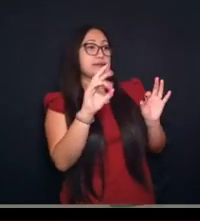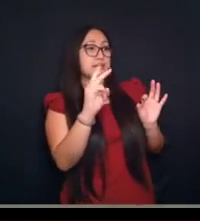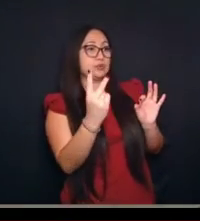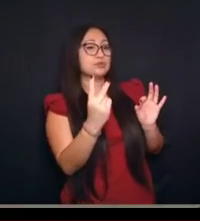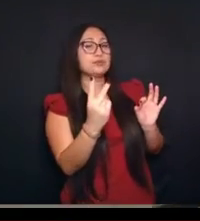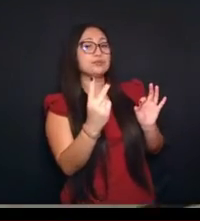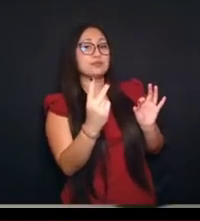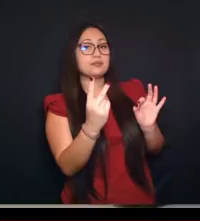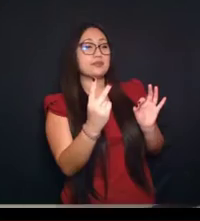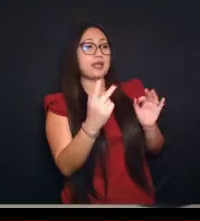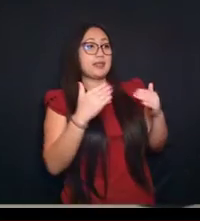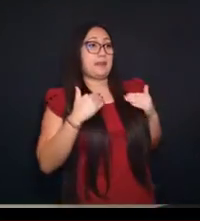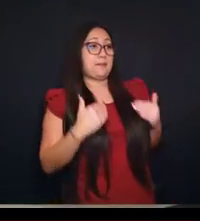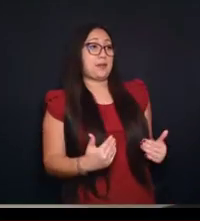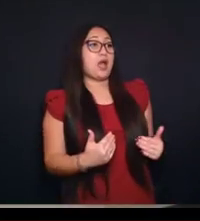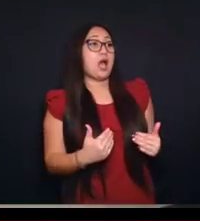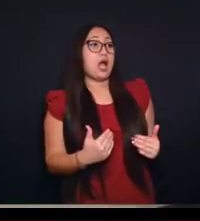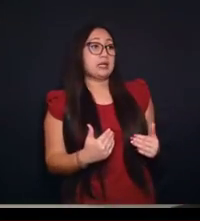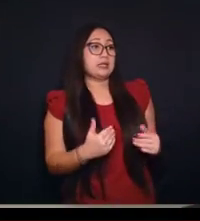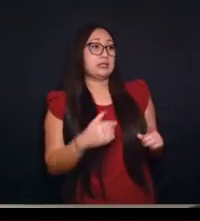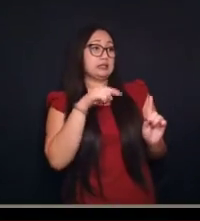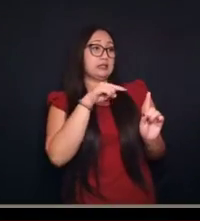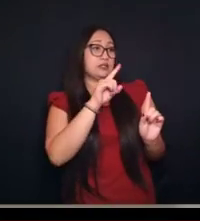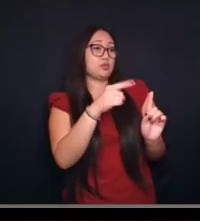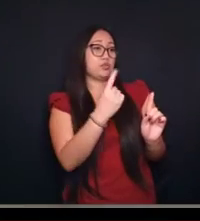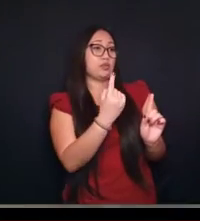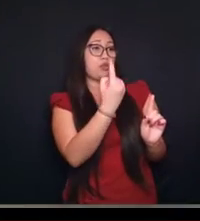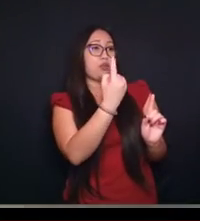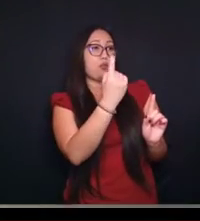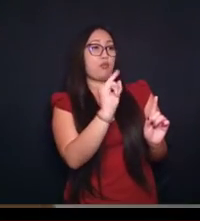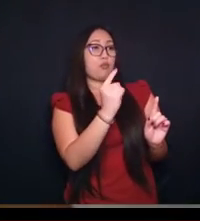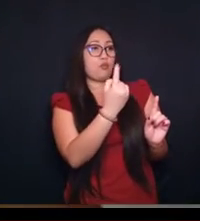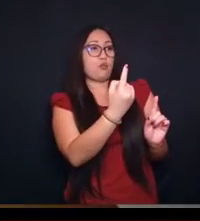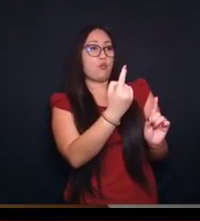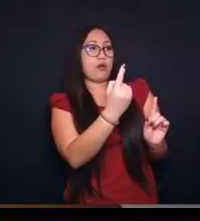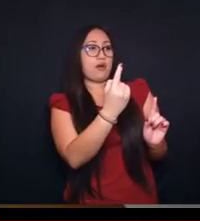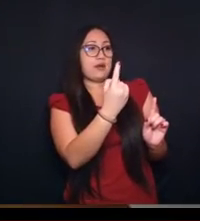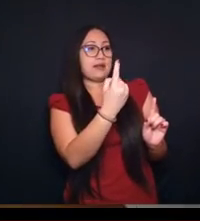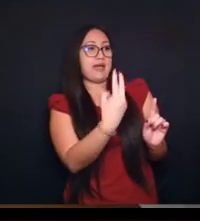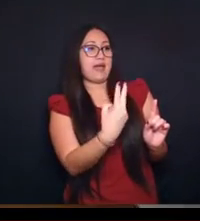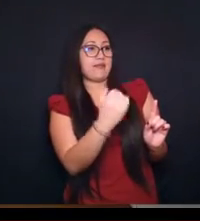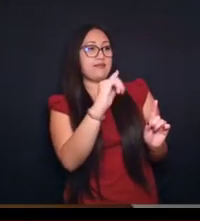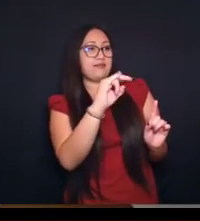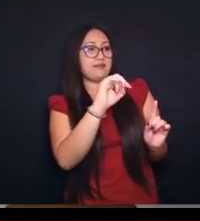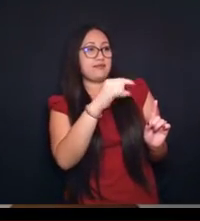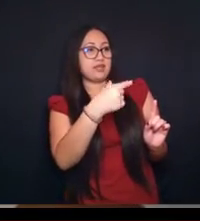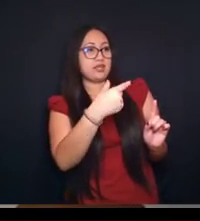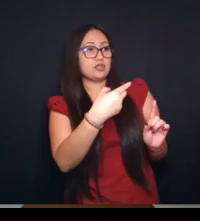its body is only 1/2 inch long. Ready?